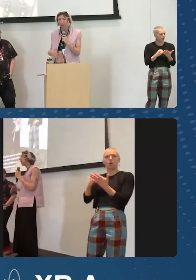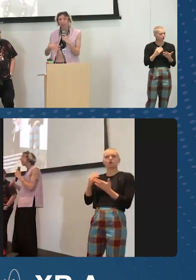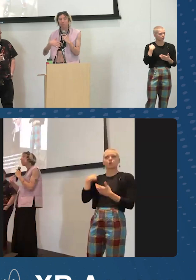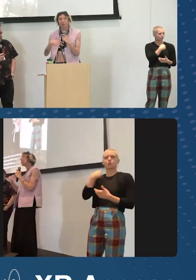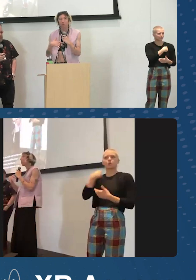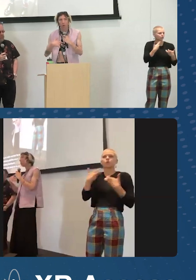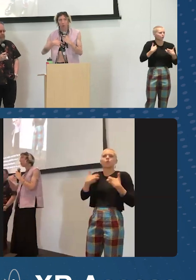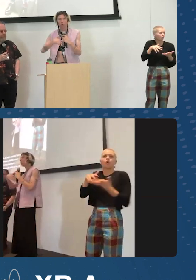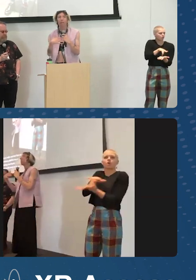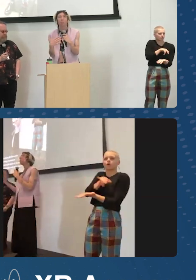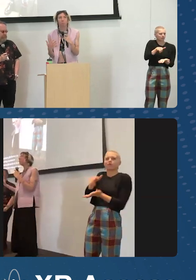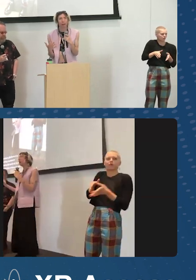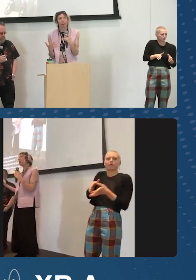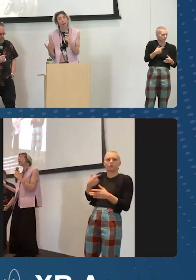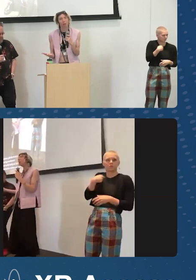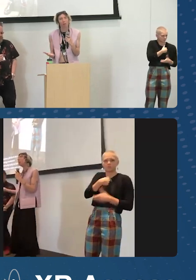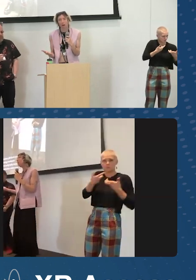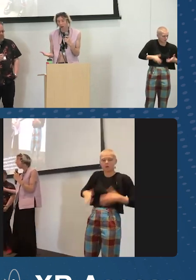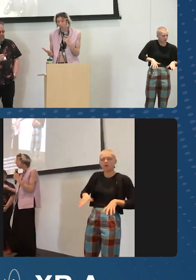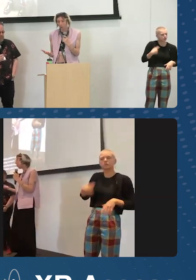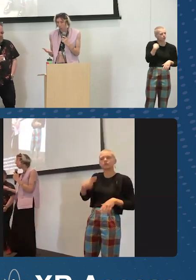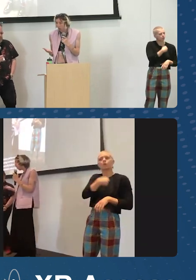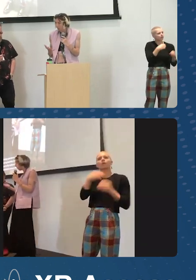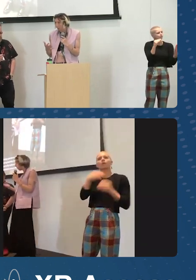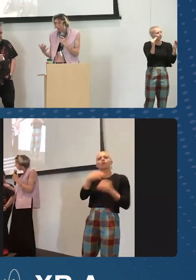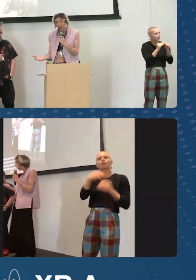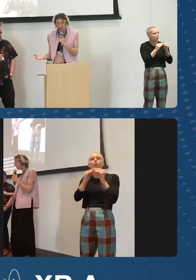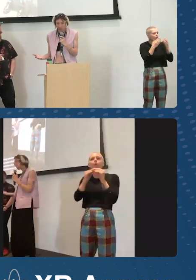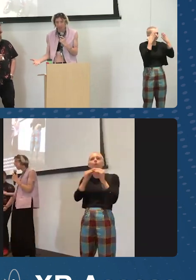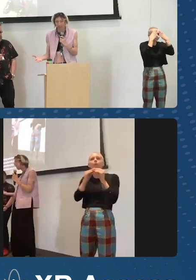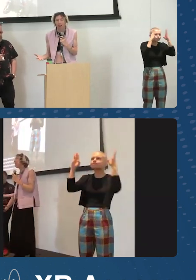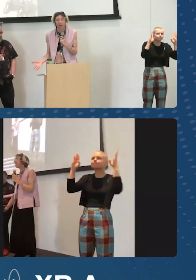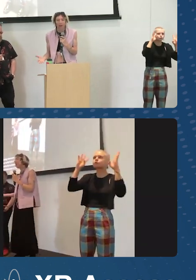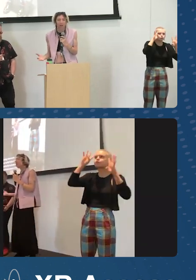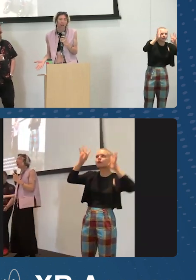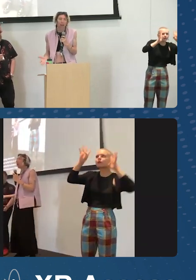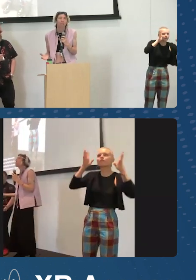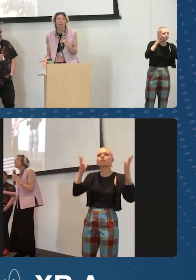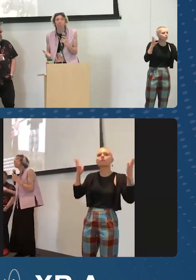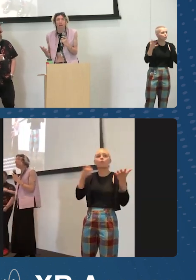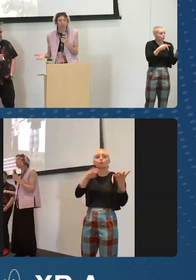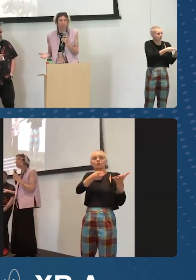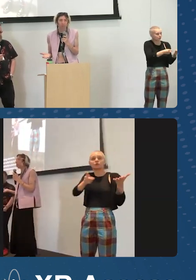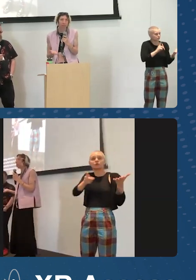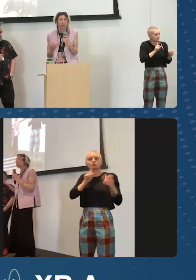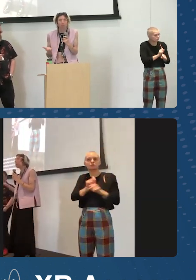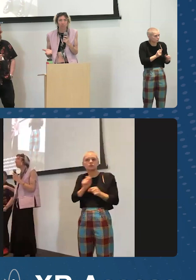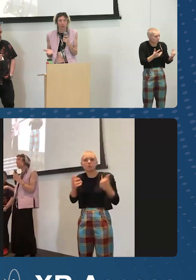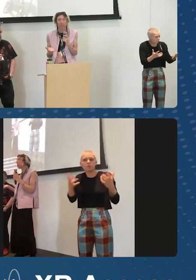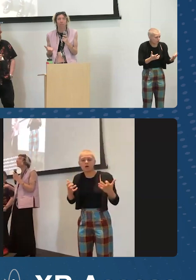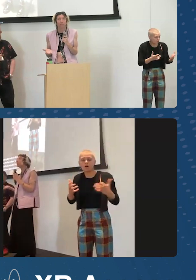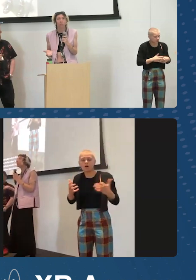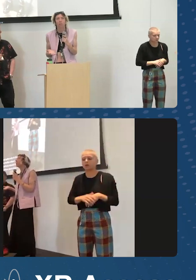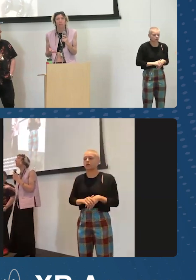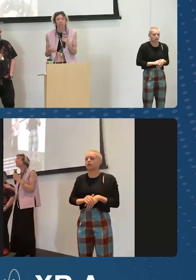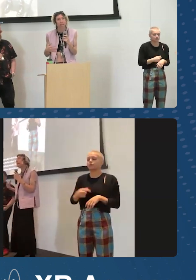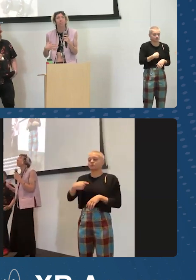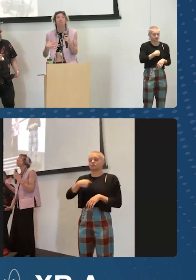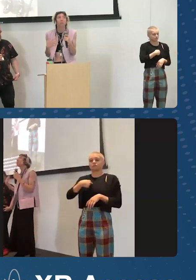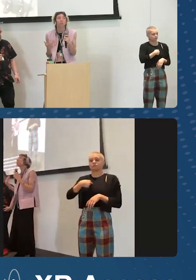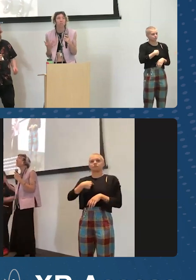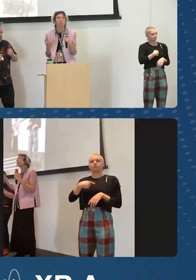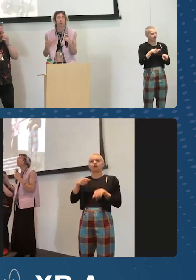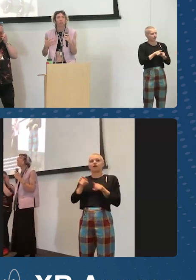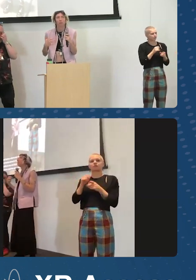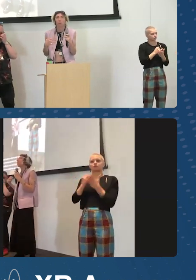to think in a much more creative way about what actually is desired. I find myself as an artist constantly doing this